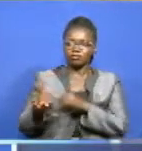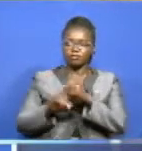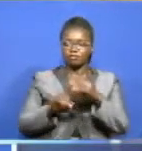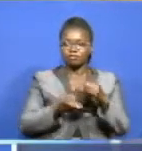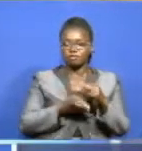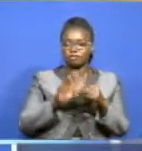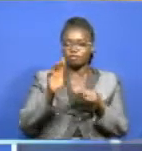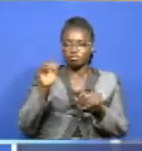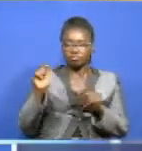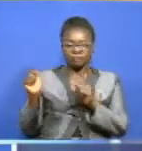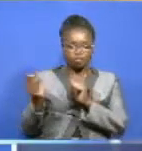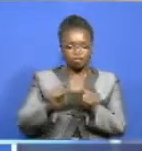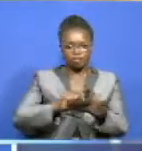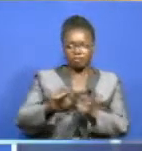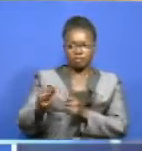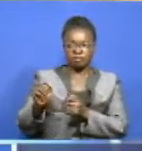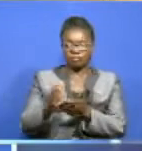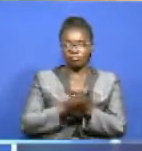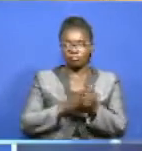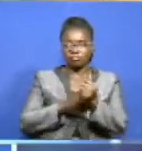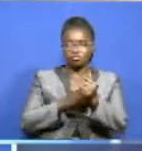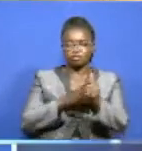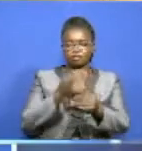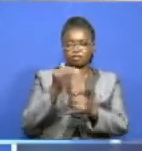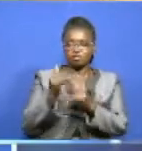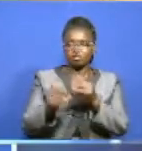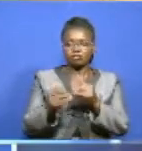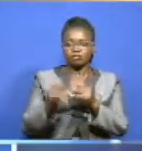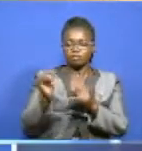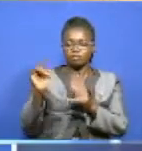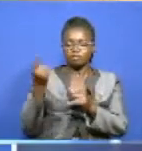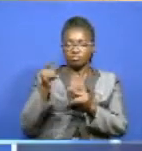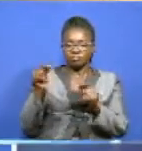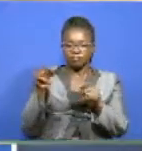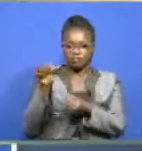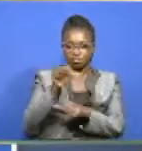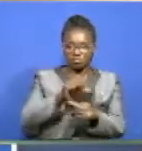four golfers sharing the lead at the end of the first round.